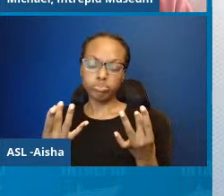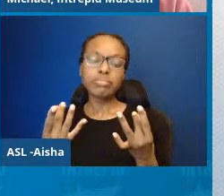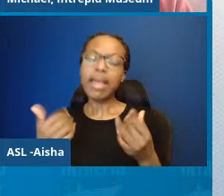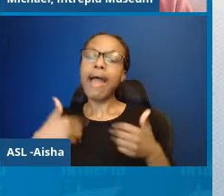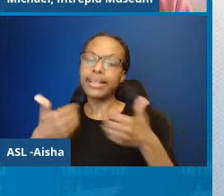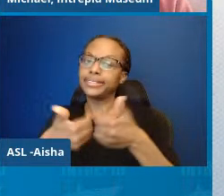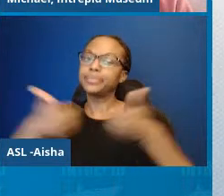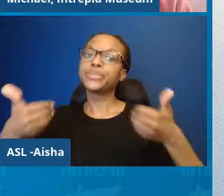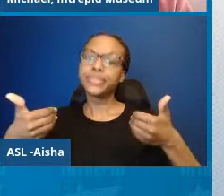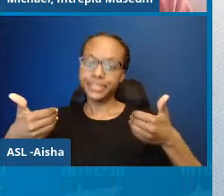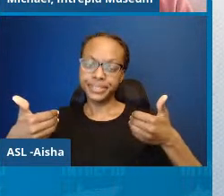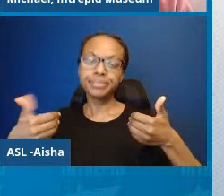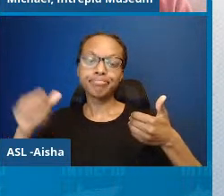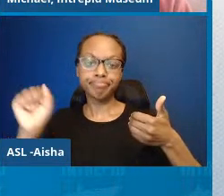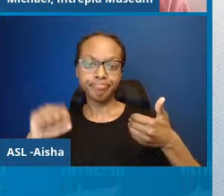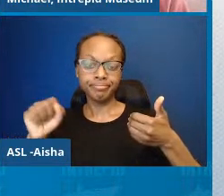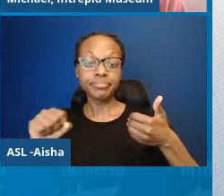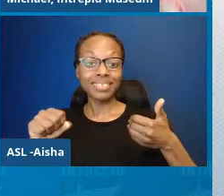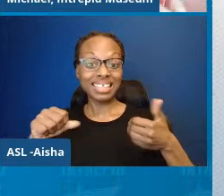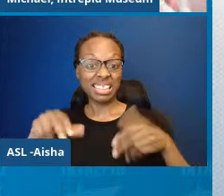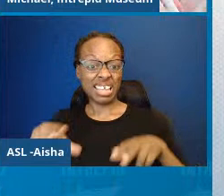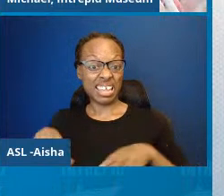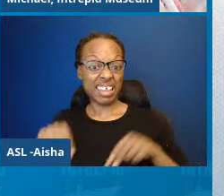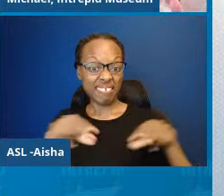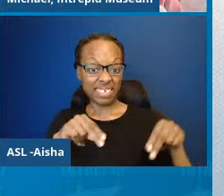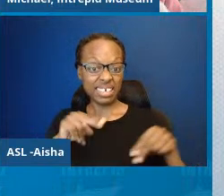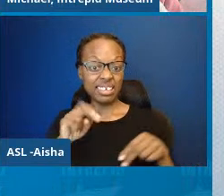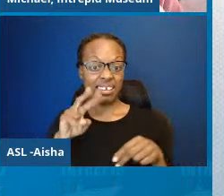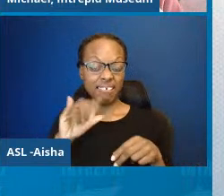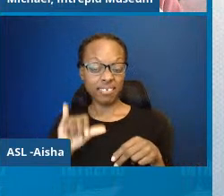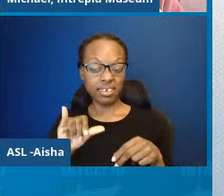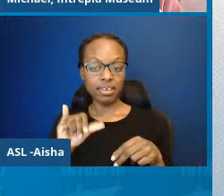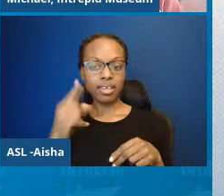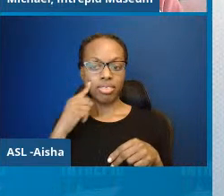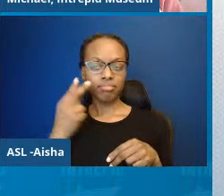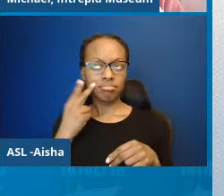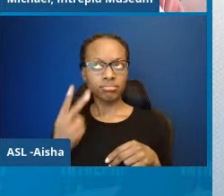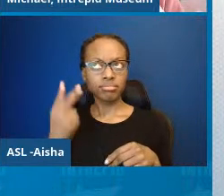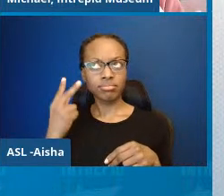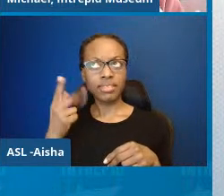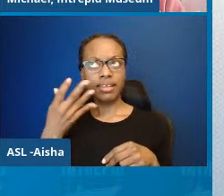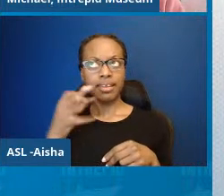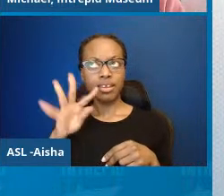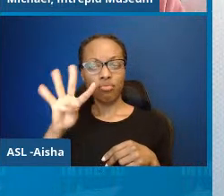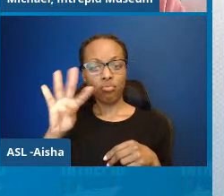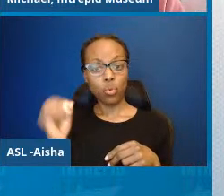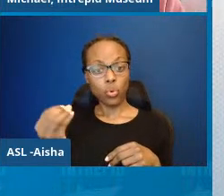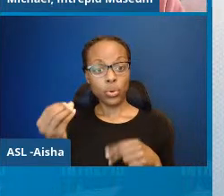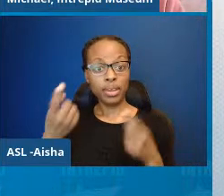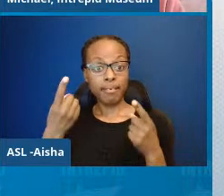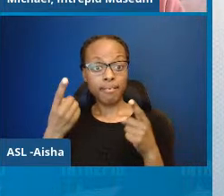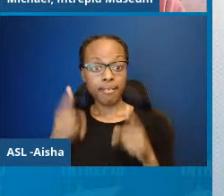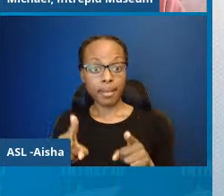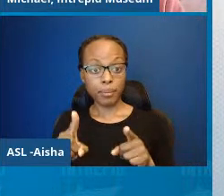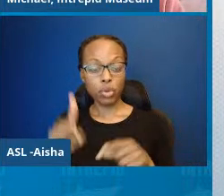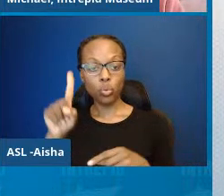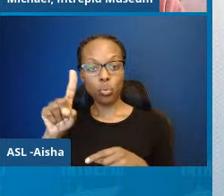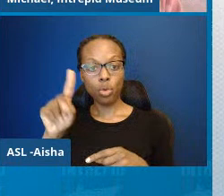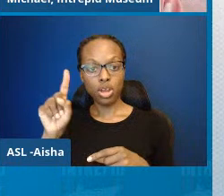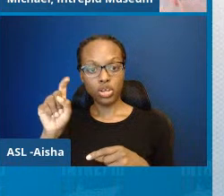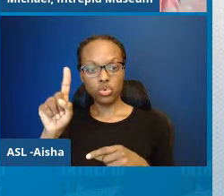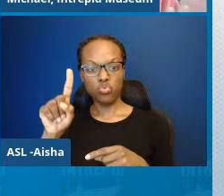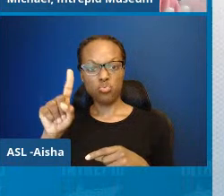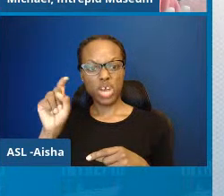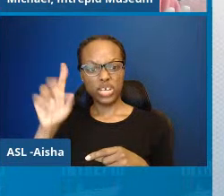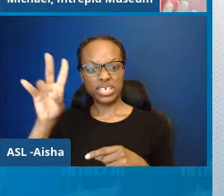segregation. In the Navy, if you think back to 1940, there were about 170,000 men.